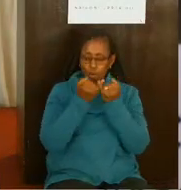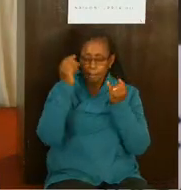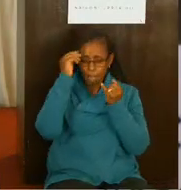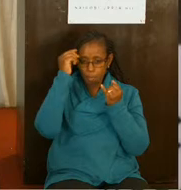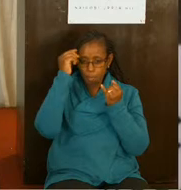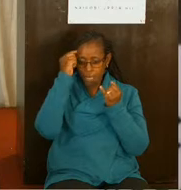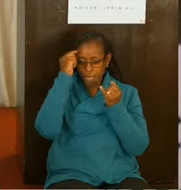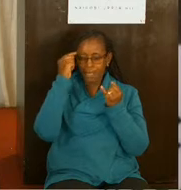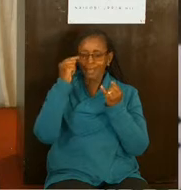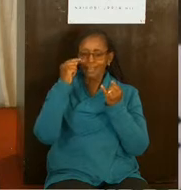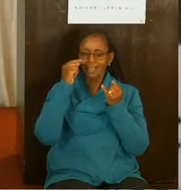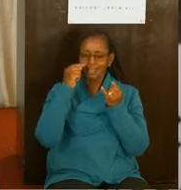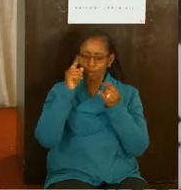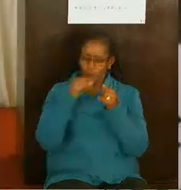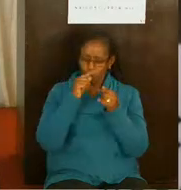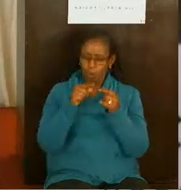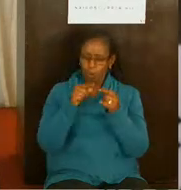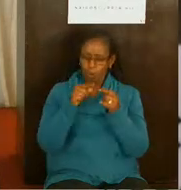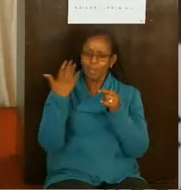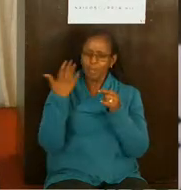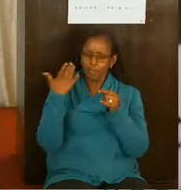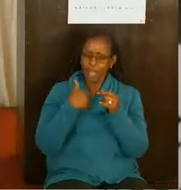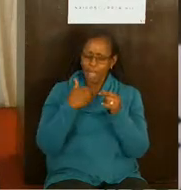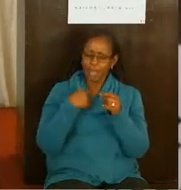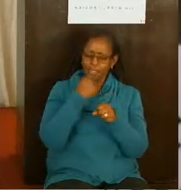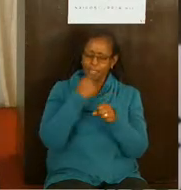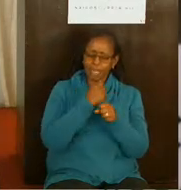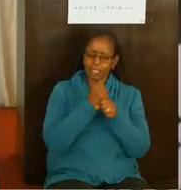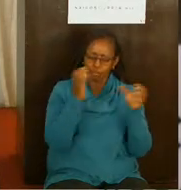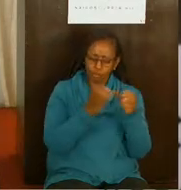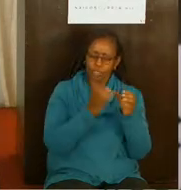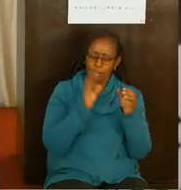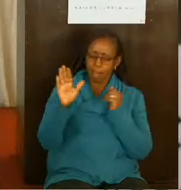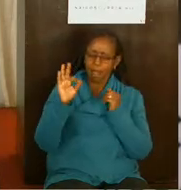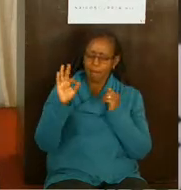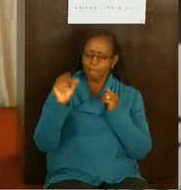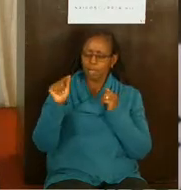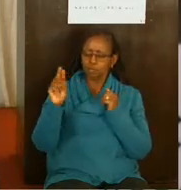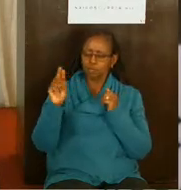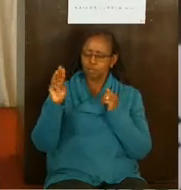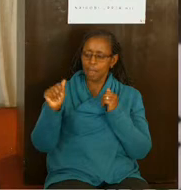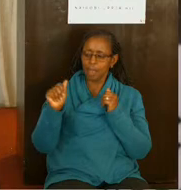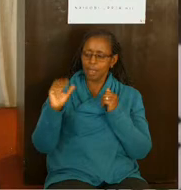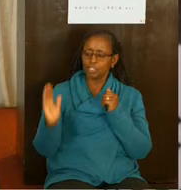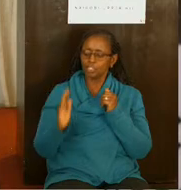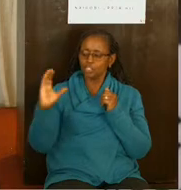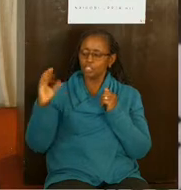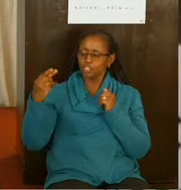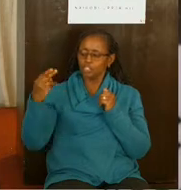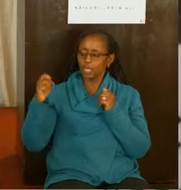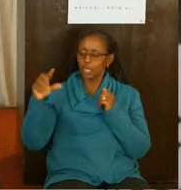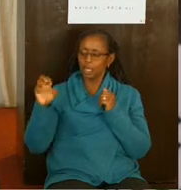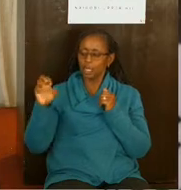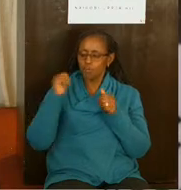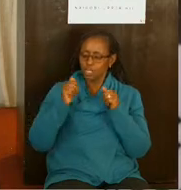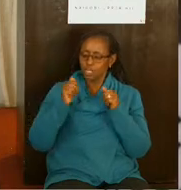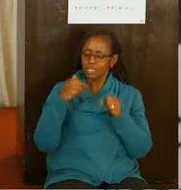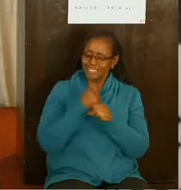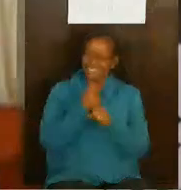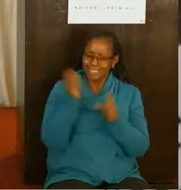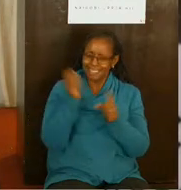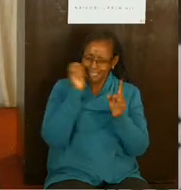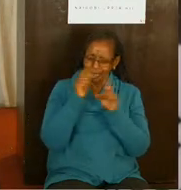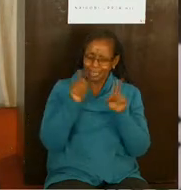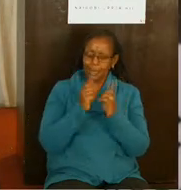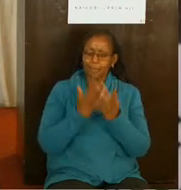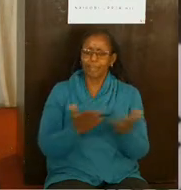the fatuma chege task force which also did exactly what this group is doing so we're duplicating a lot of